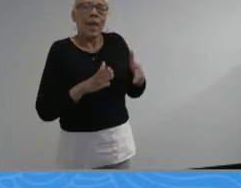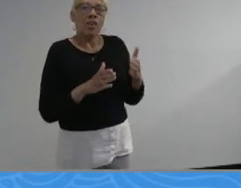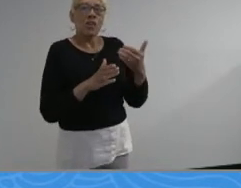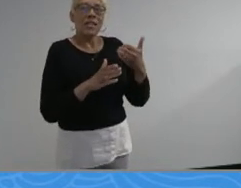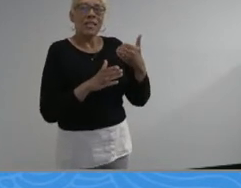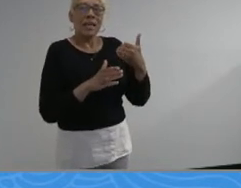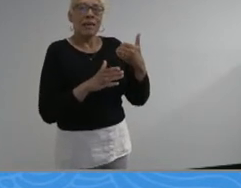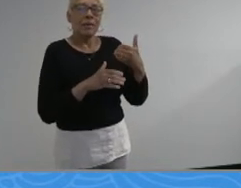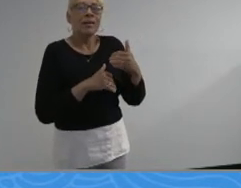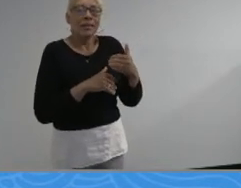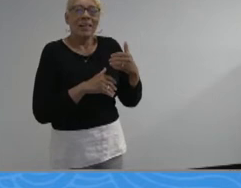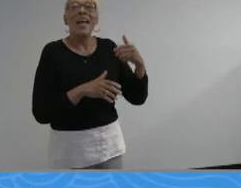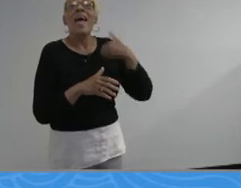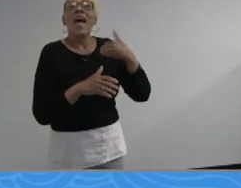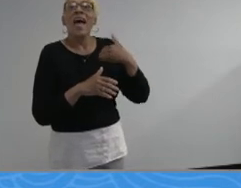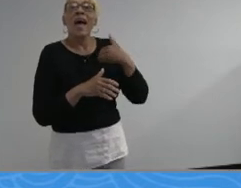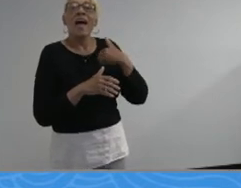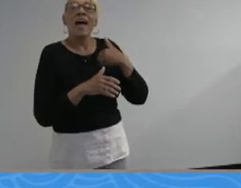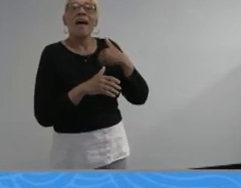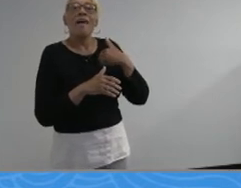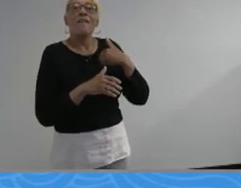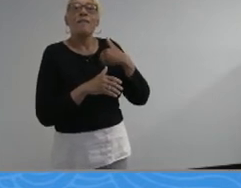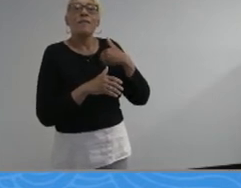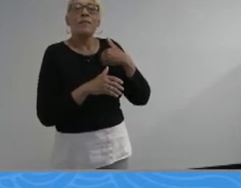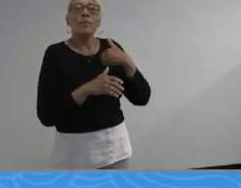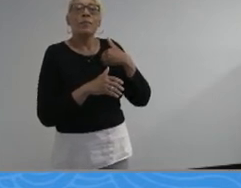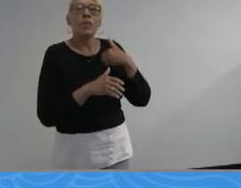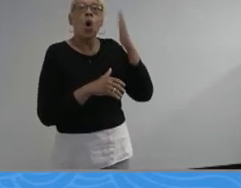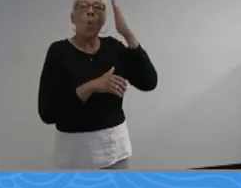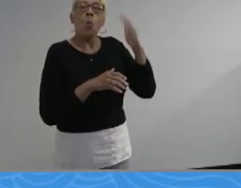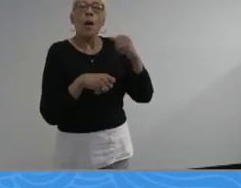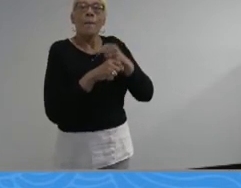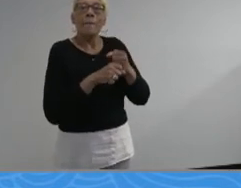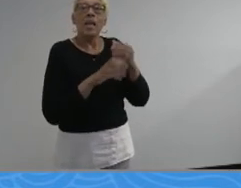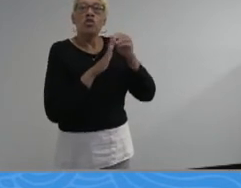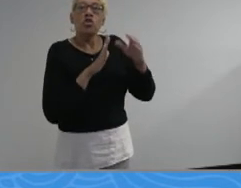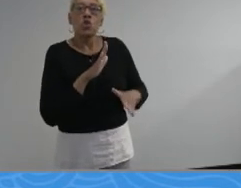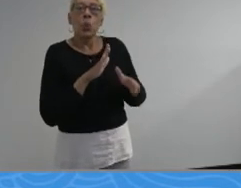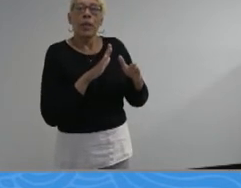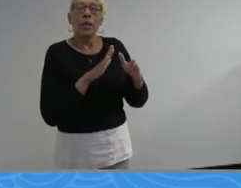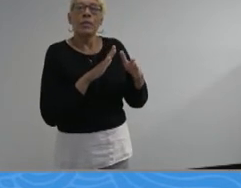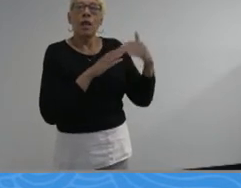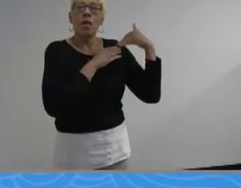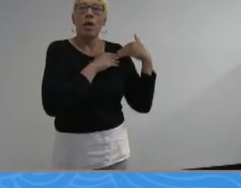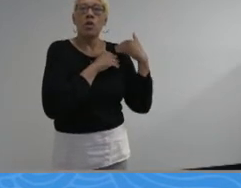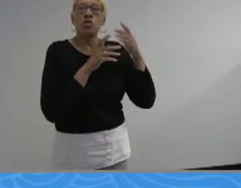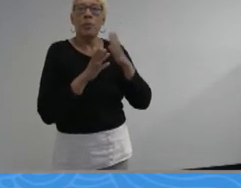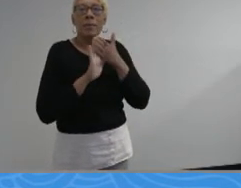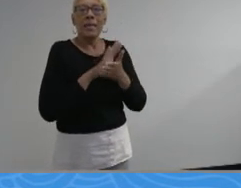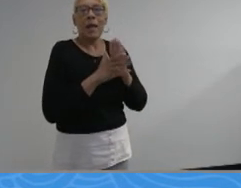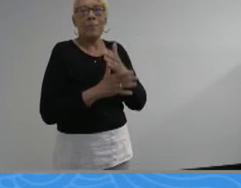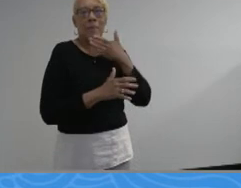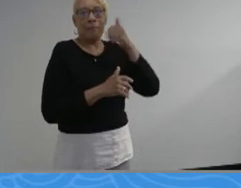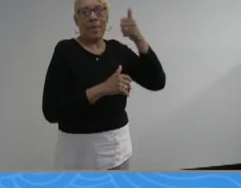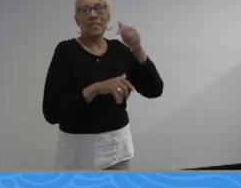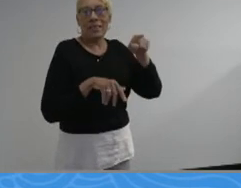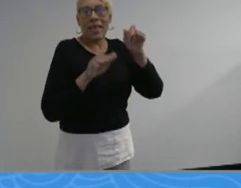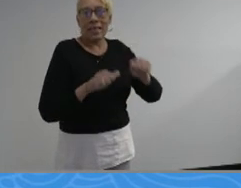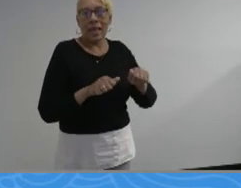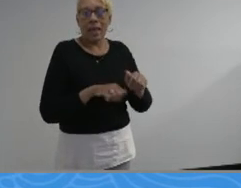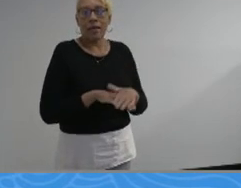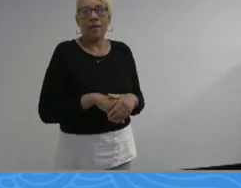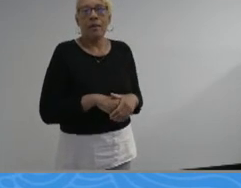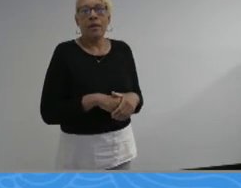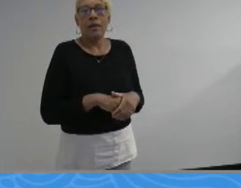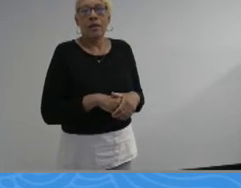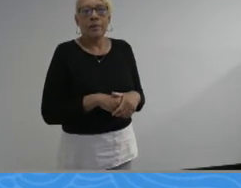in them to the utmost, but will challenge and push and hold students accountable to be the best that they can be. Warm demanders within the context of